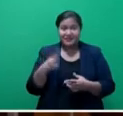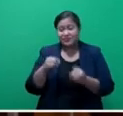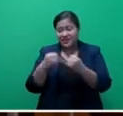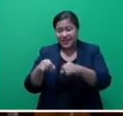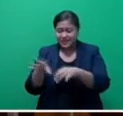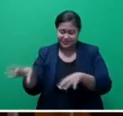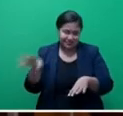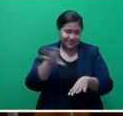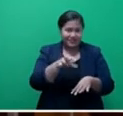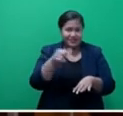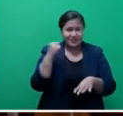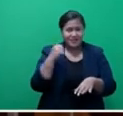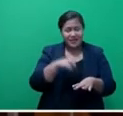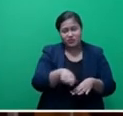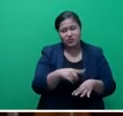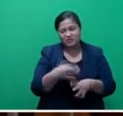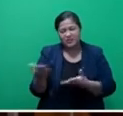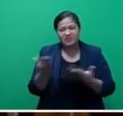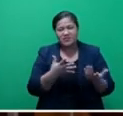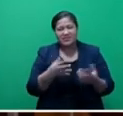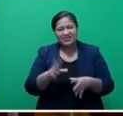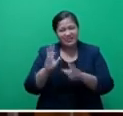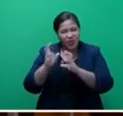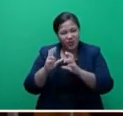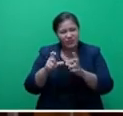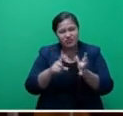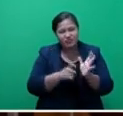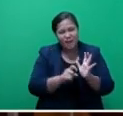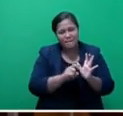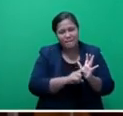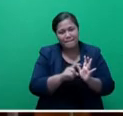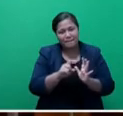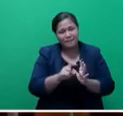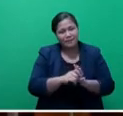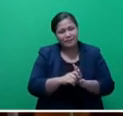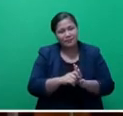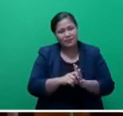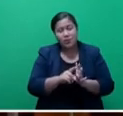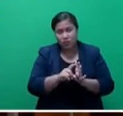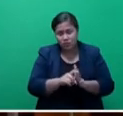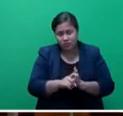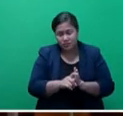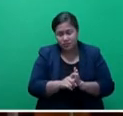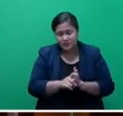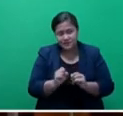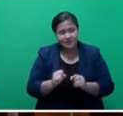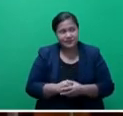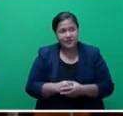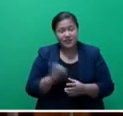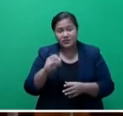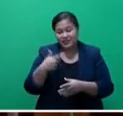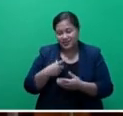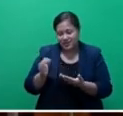personal belonging as the main cargo. Mr. Speaker, so on average, we've had a 7% increase in both passenger